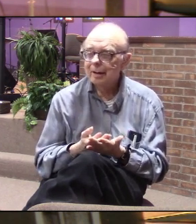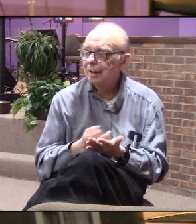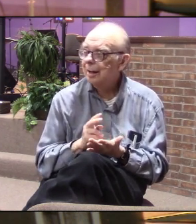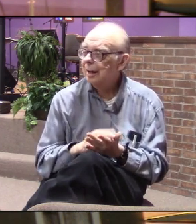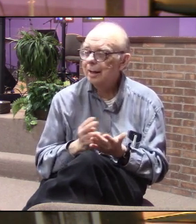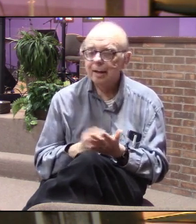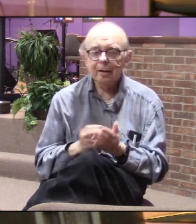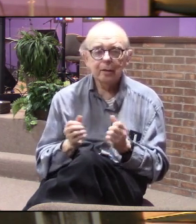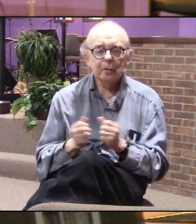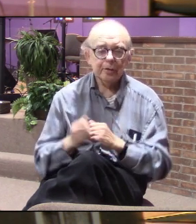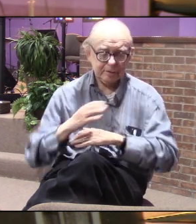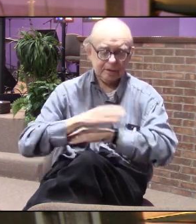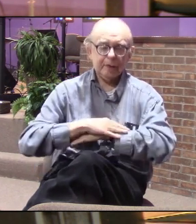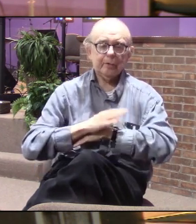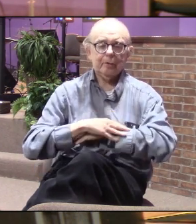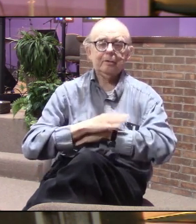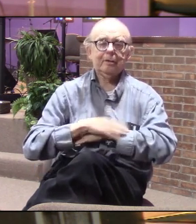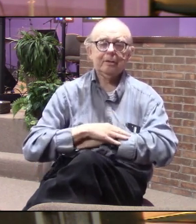with the table.